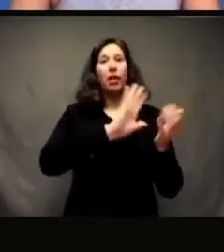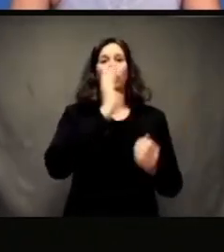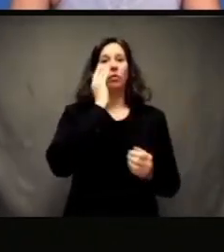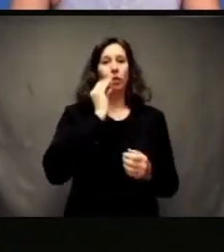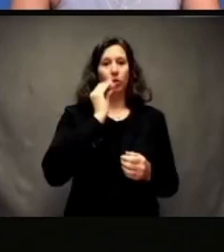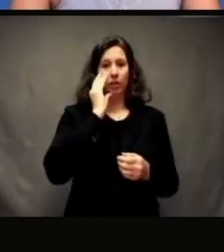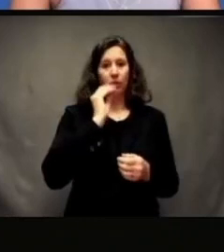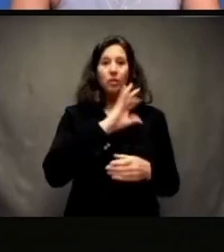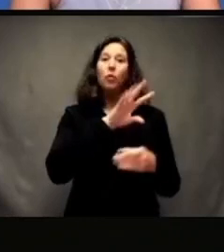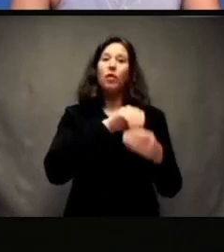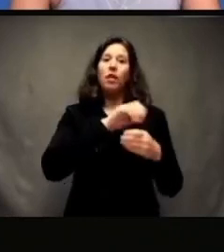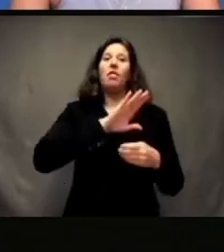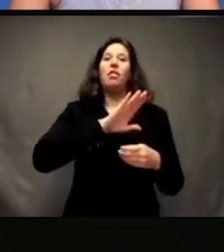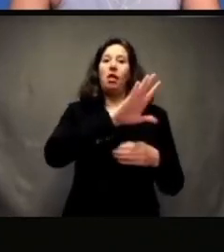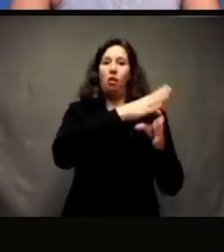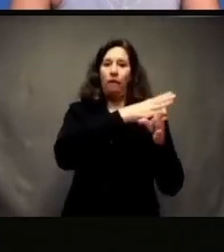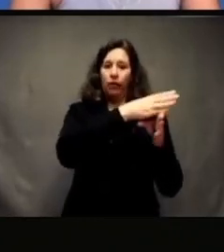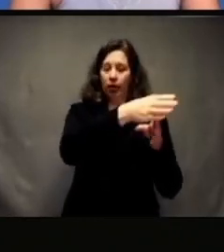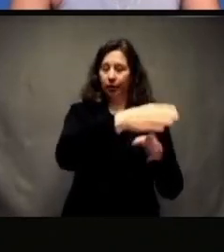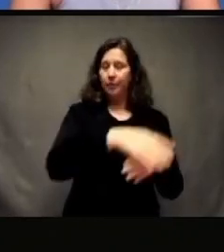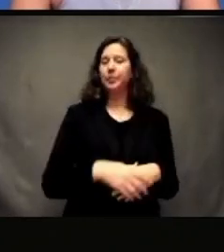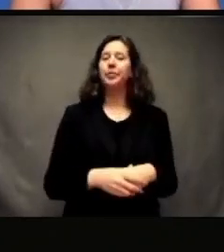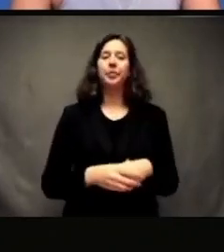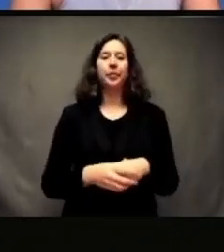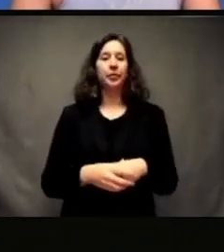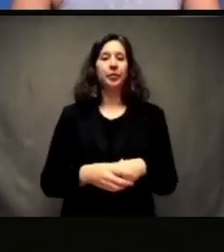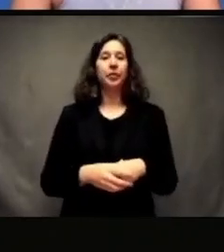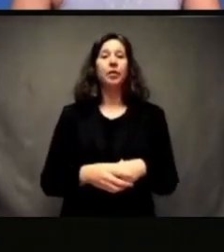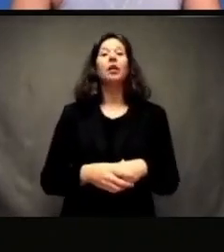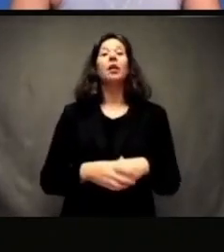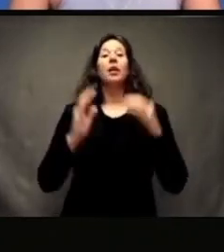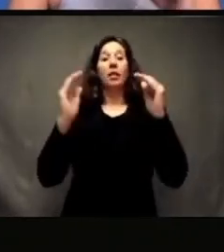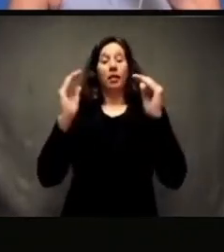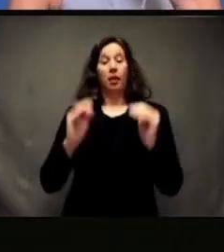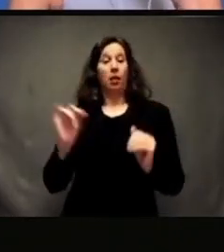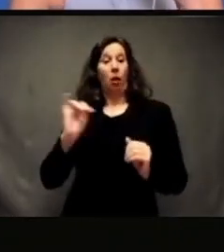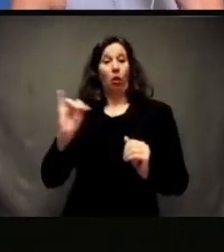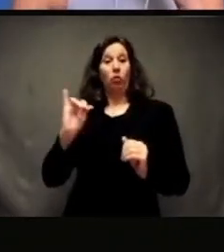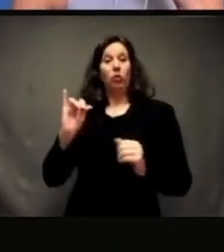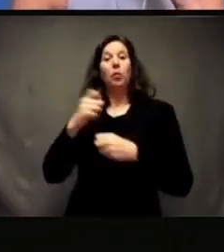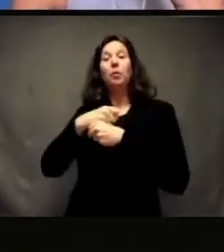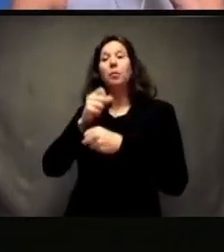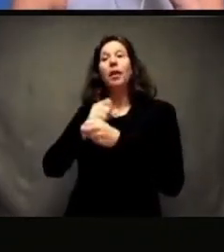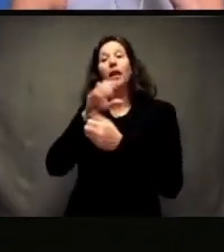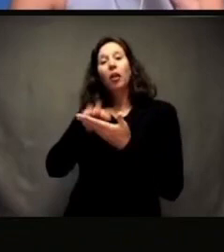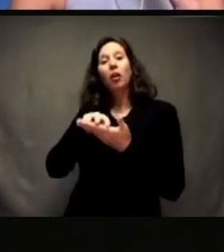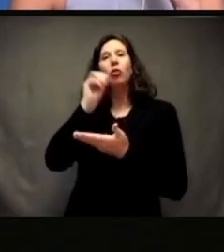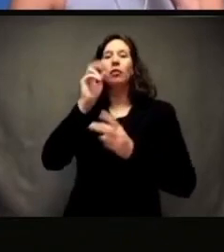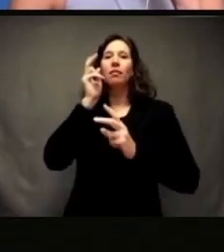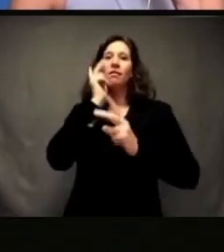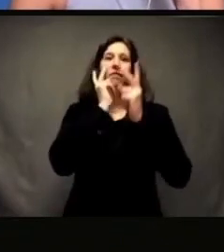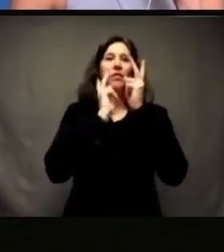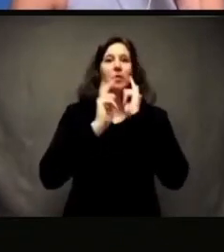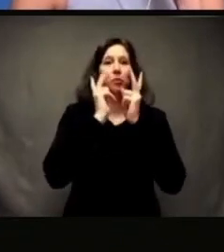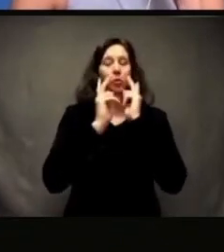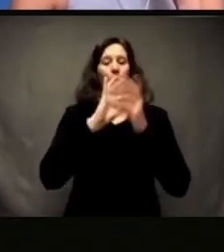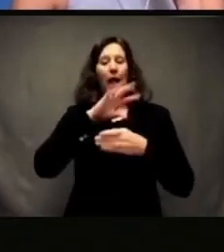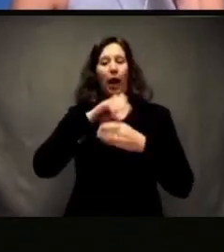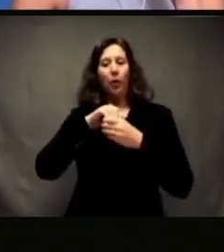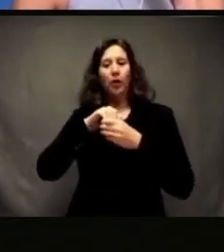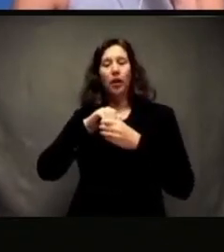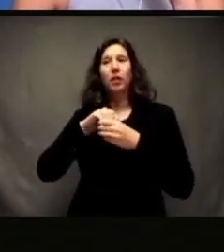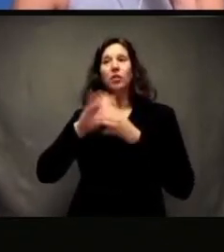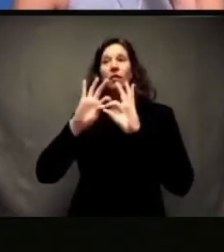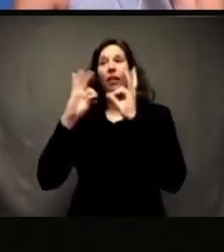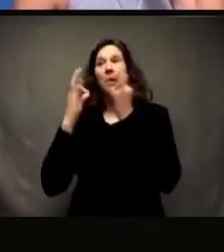their practice. And we'll also do an exercise around making learning visible and how we engage families